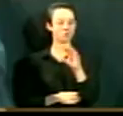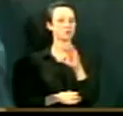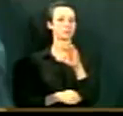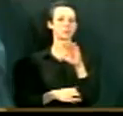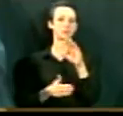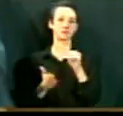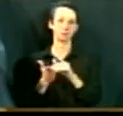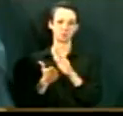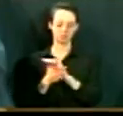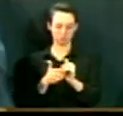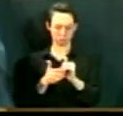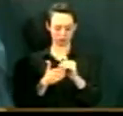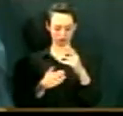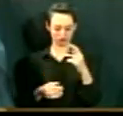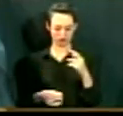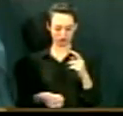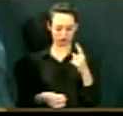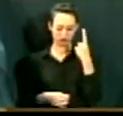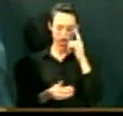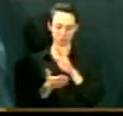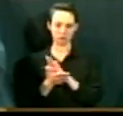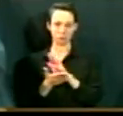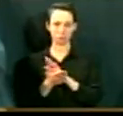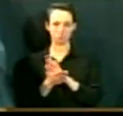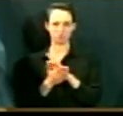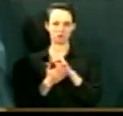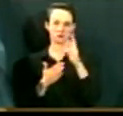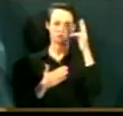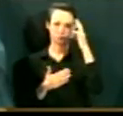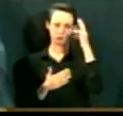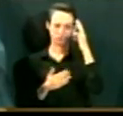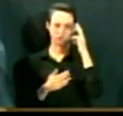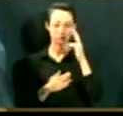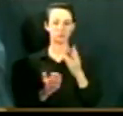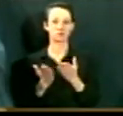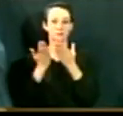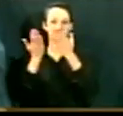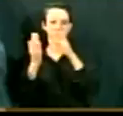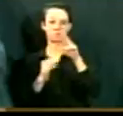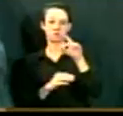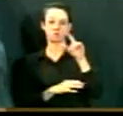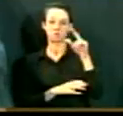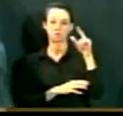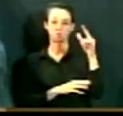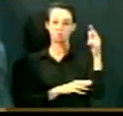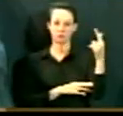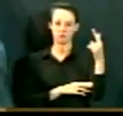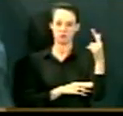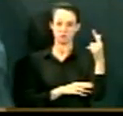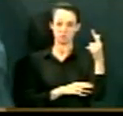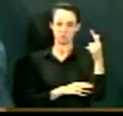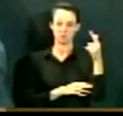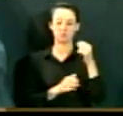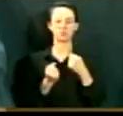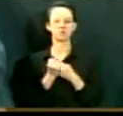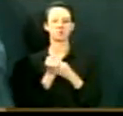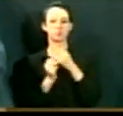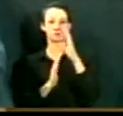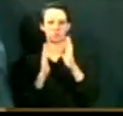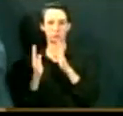Motion by Mr. Norman, seconded by Ms. Fugit. Any discussion on this? All in favor say